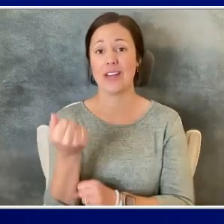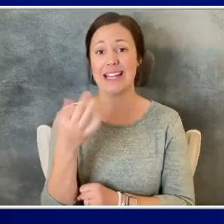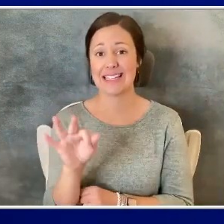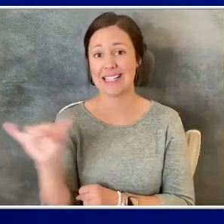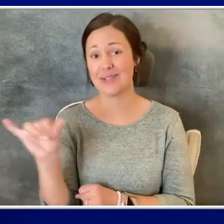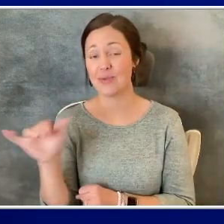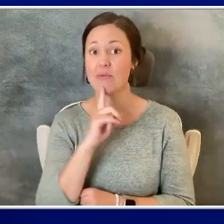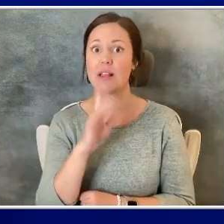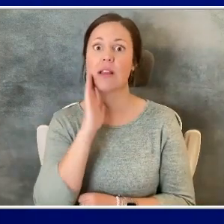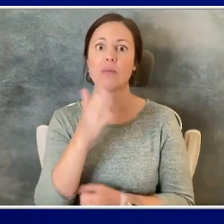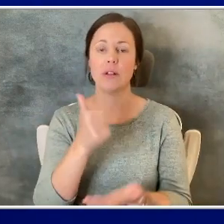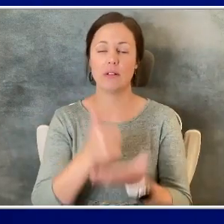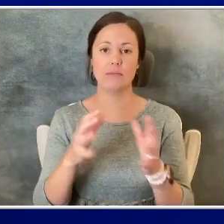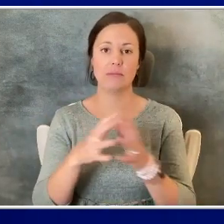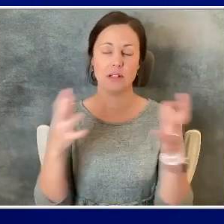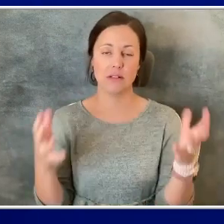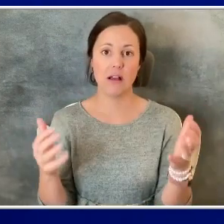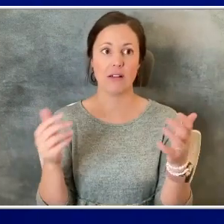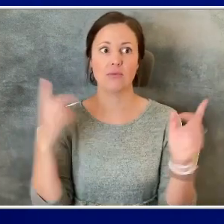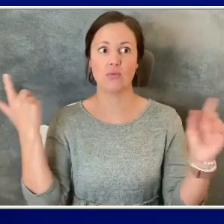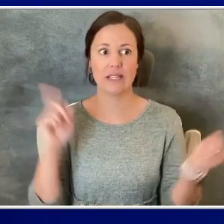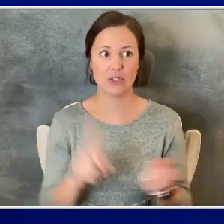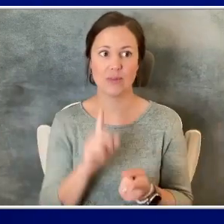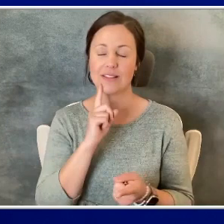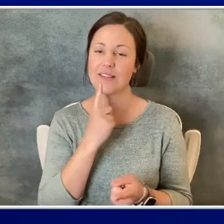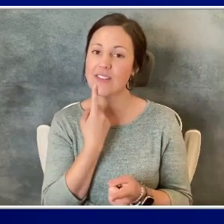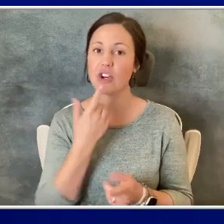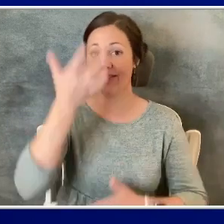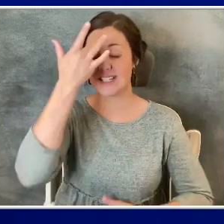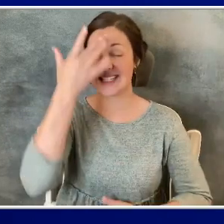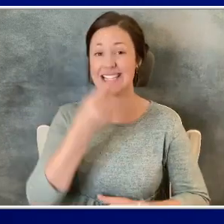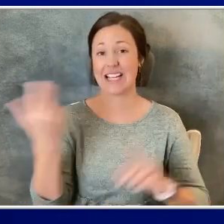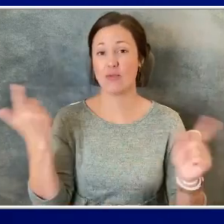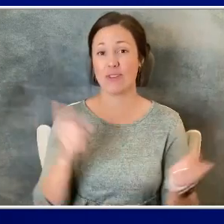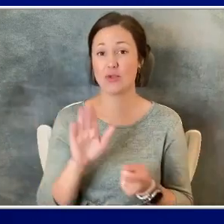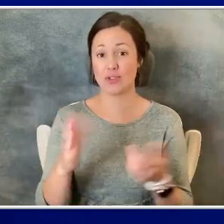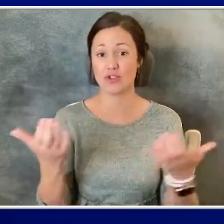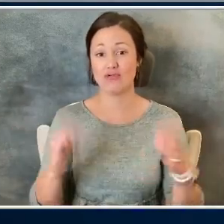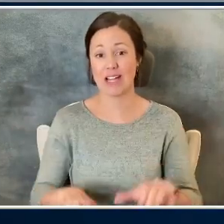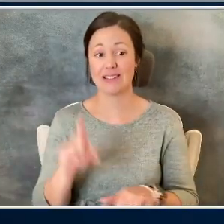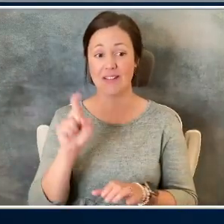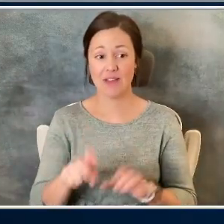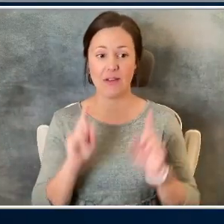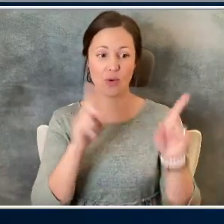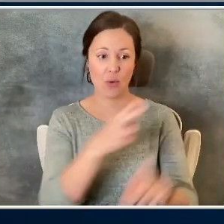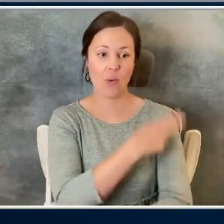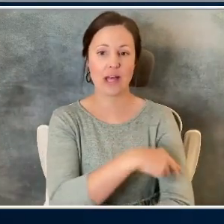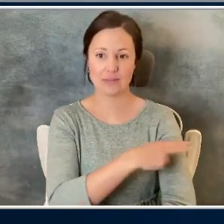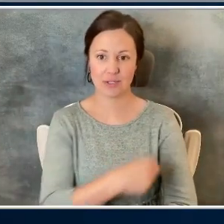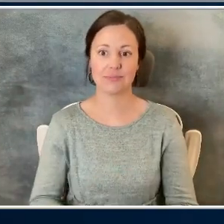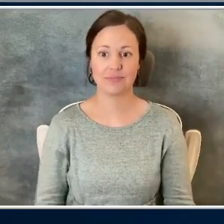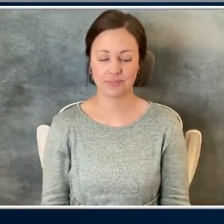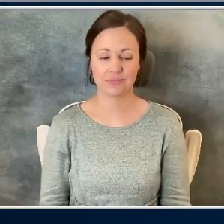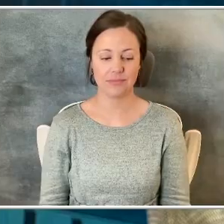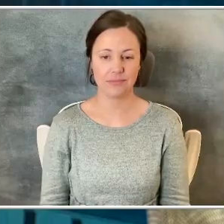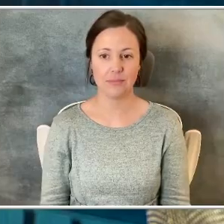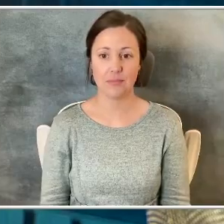help reduce the severity of disease and reduce your chance of going to the hospital. Here's what I know.